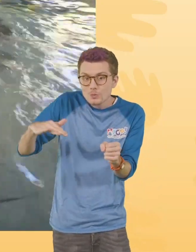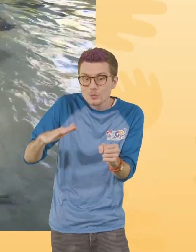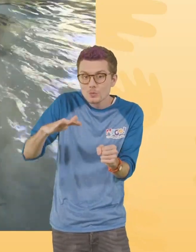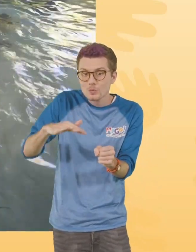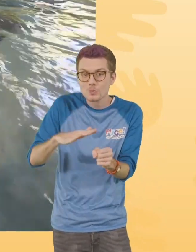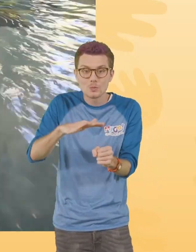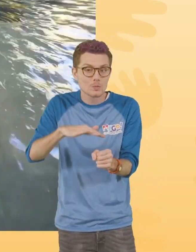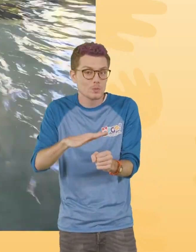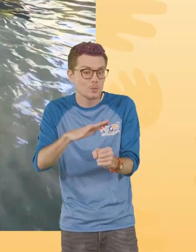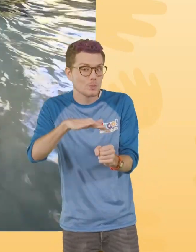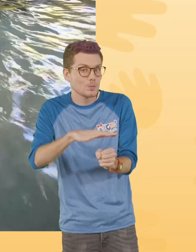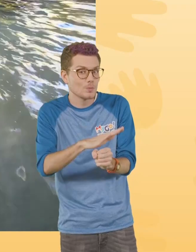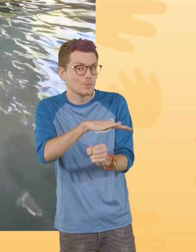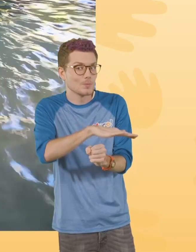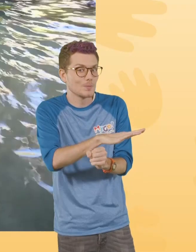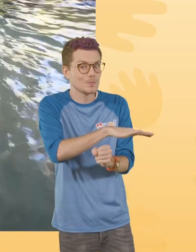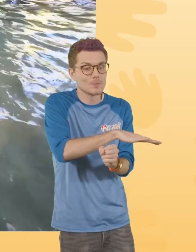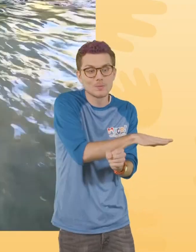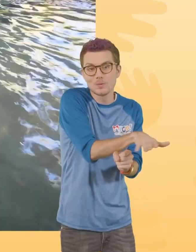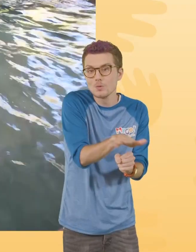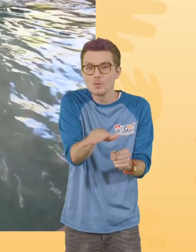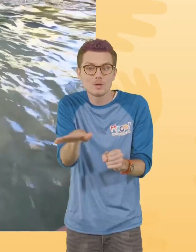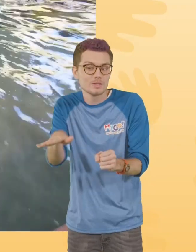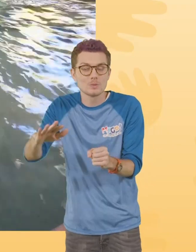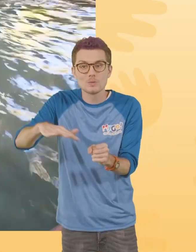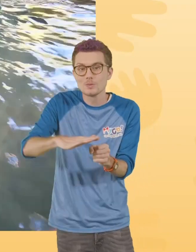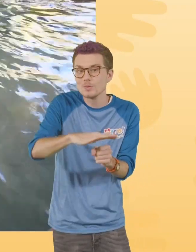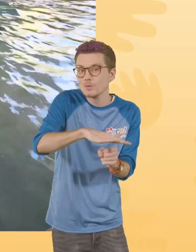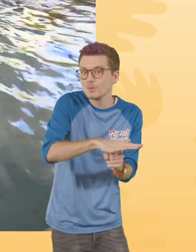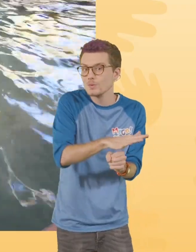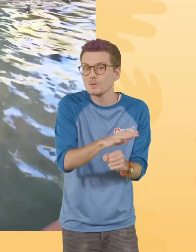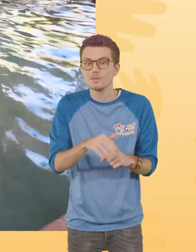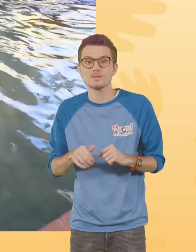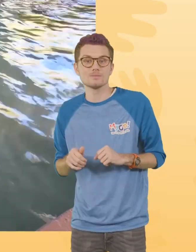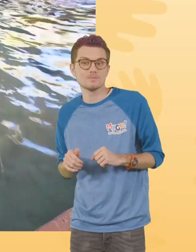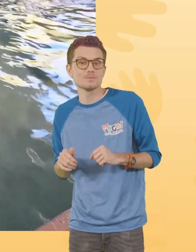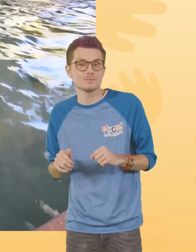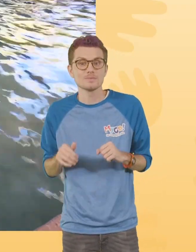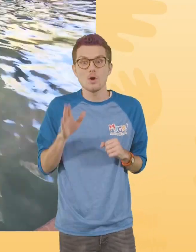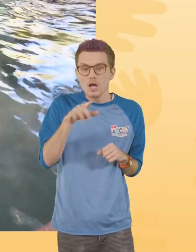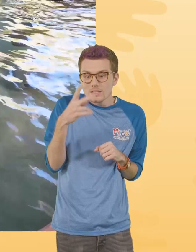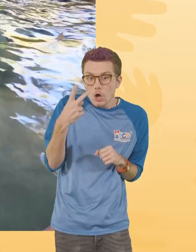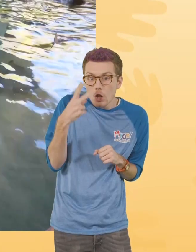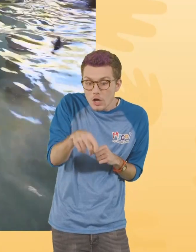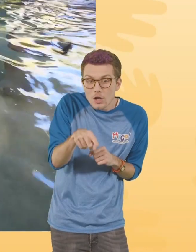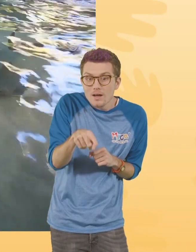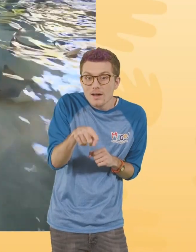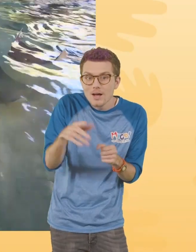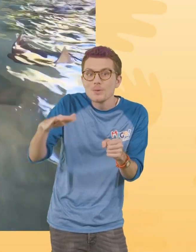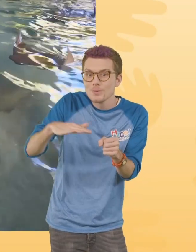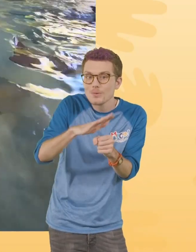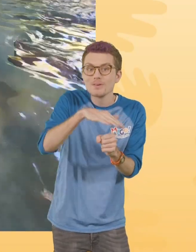Whoa. Whoa. Whoa, look at that one. It's So you've got